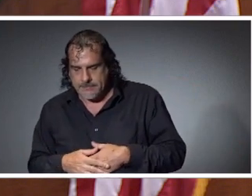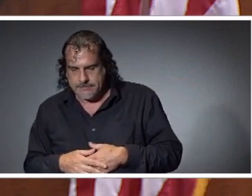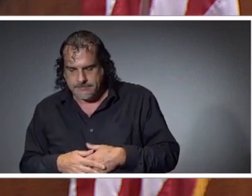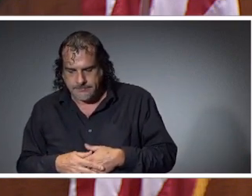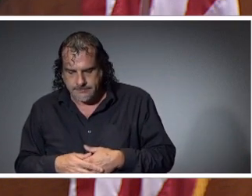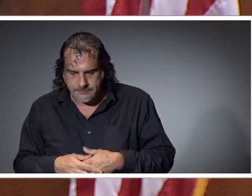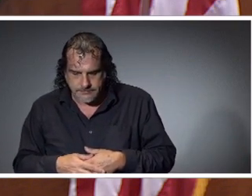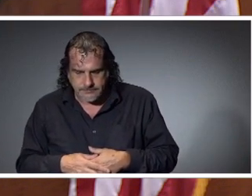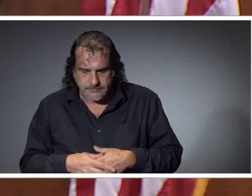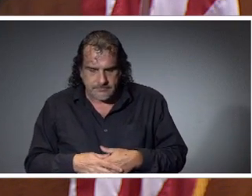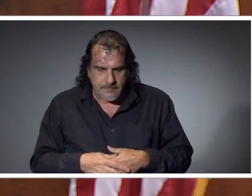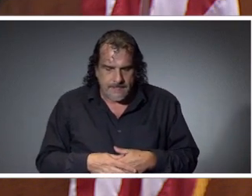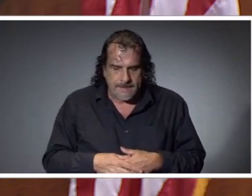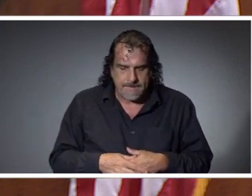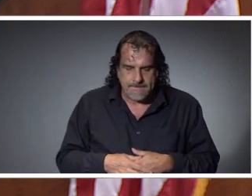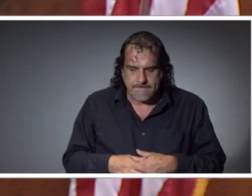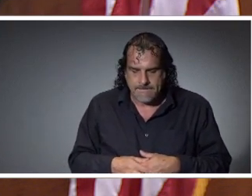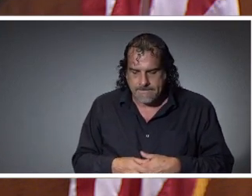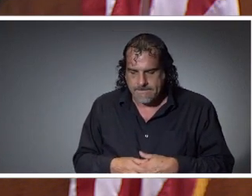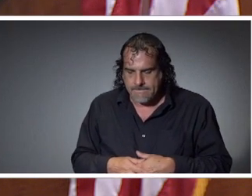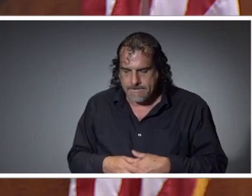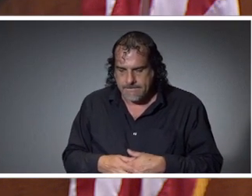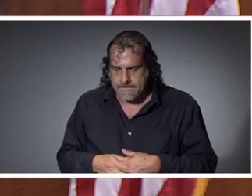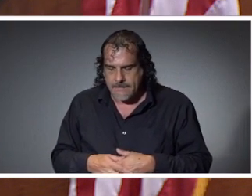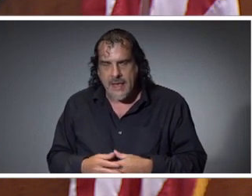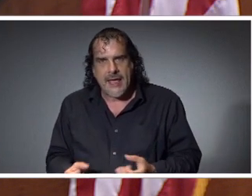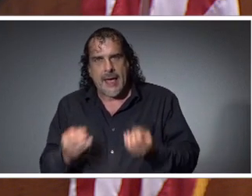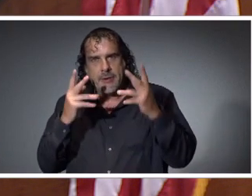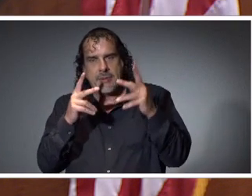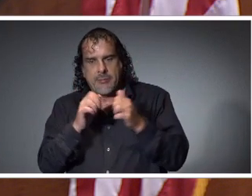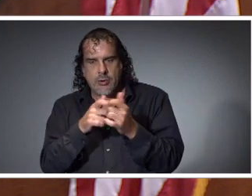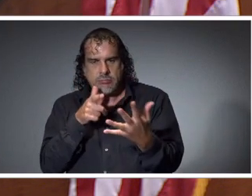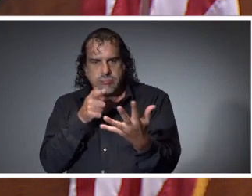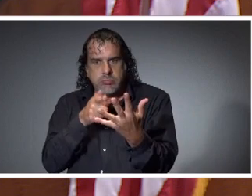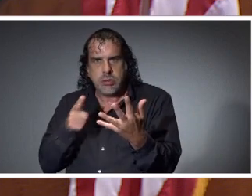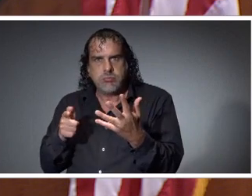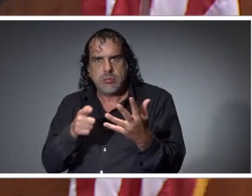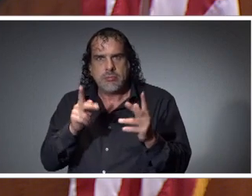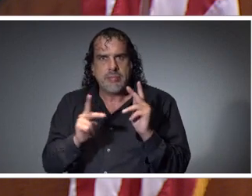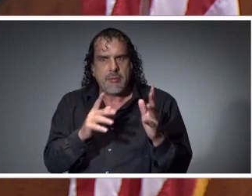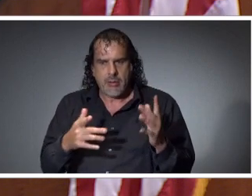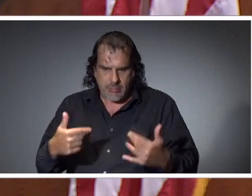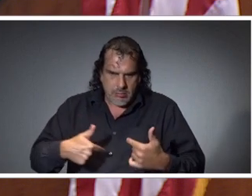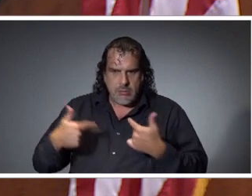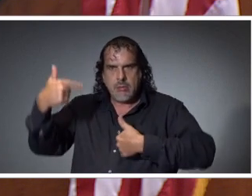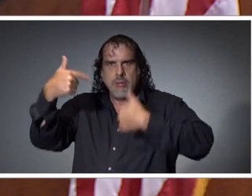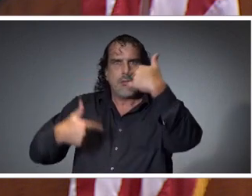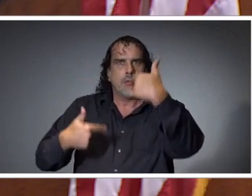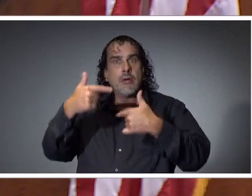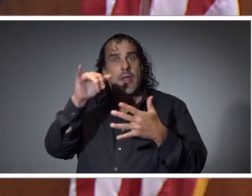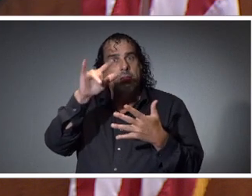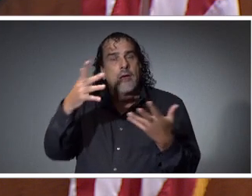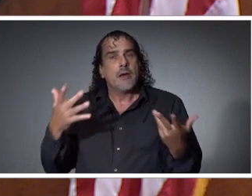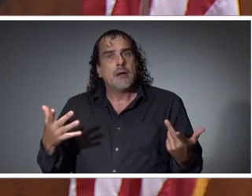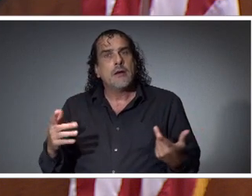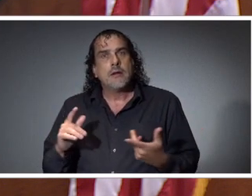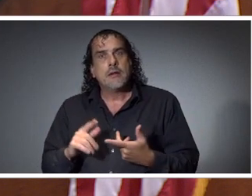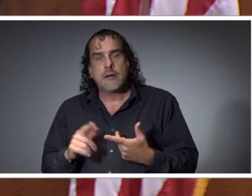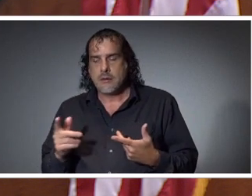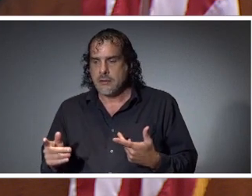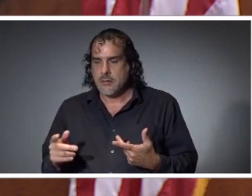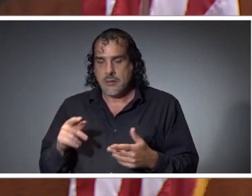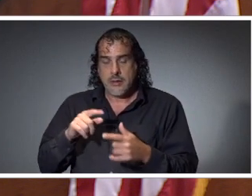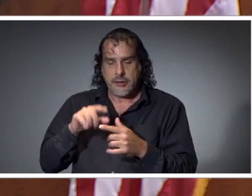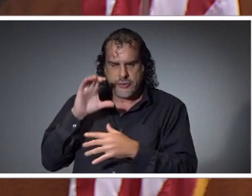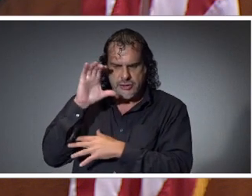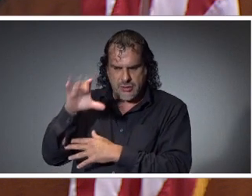unfortunately, in the number of people that are getting shot, et cetera. The fact in Chicago, I'm told that there